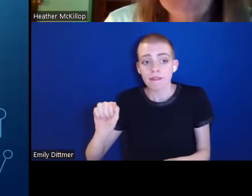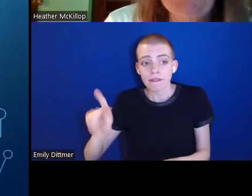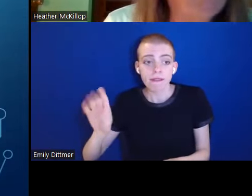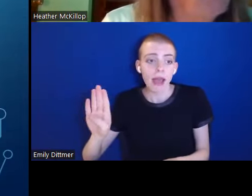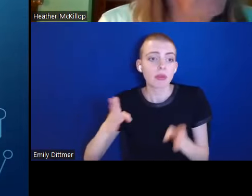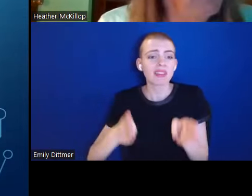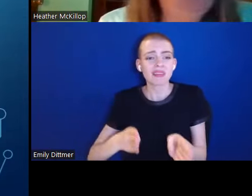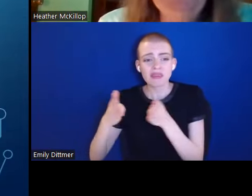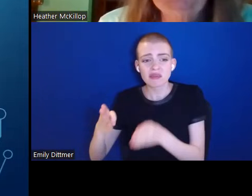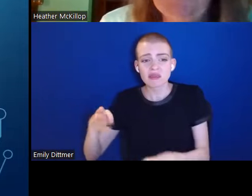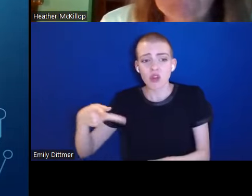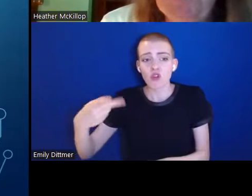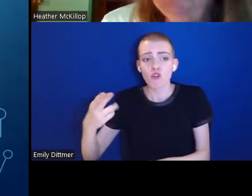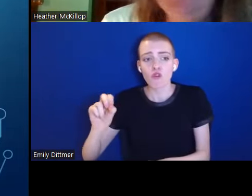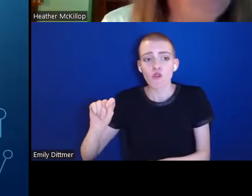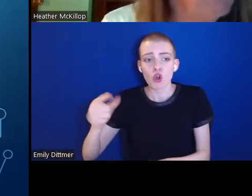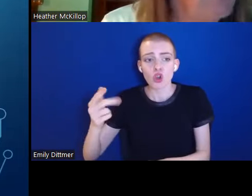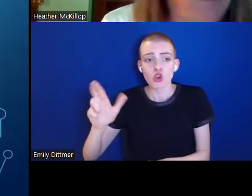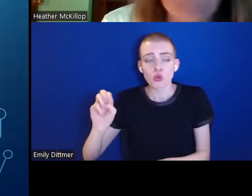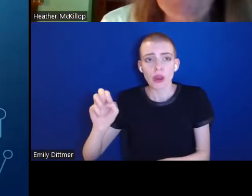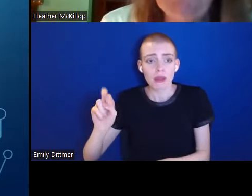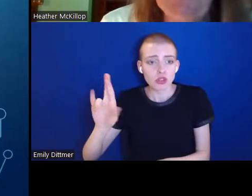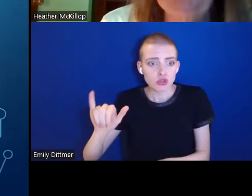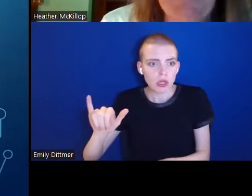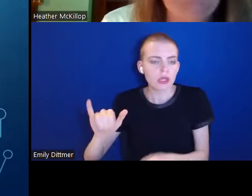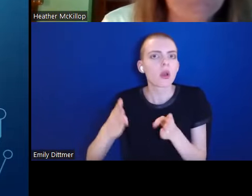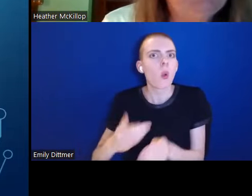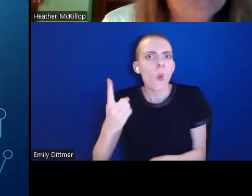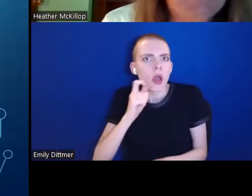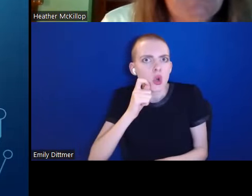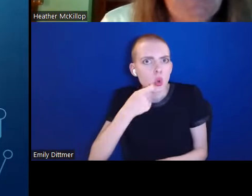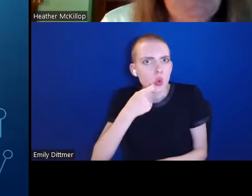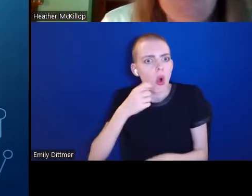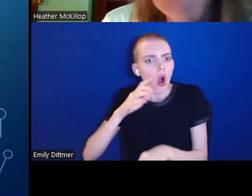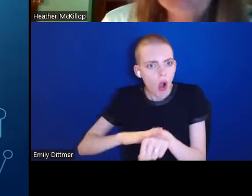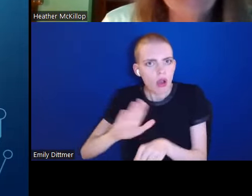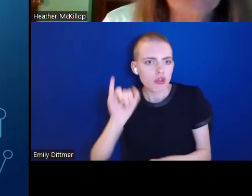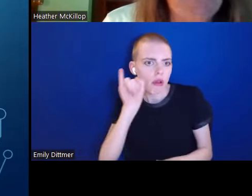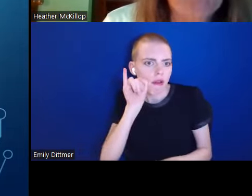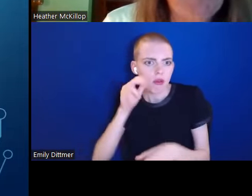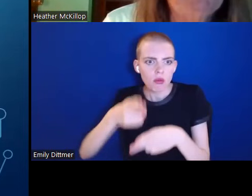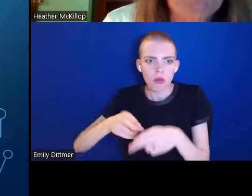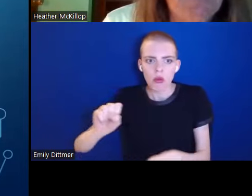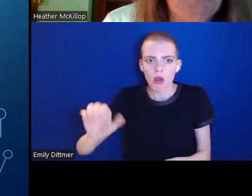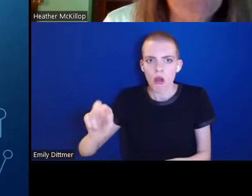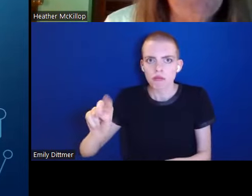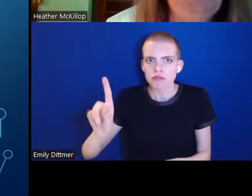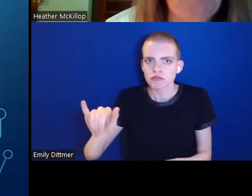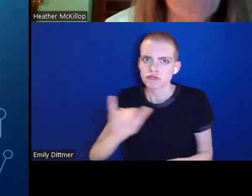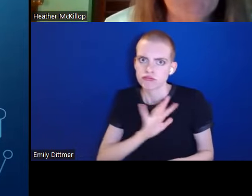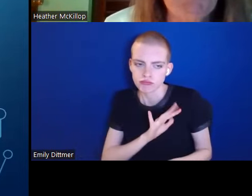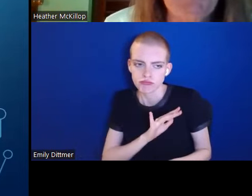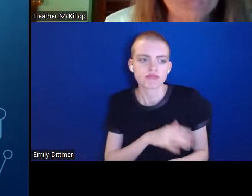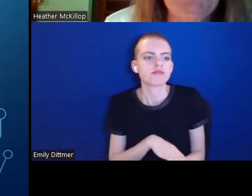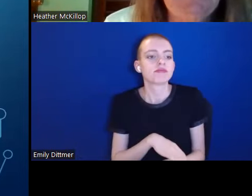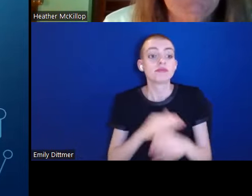and we've got this really cool software that you can use on your iPhone called Scandy, and some other softwares. The new